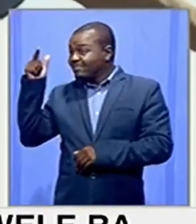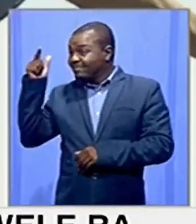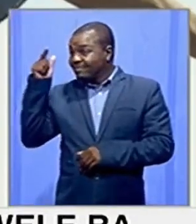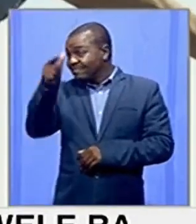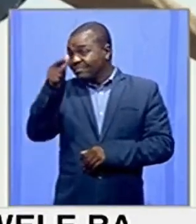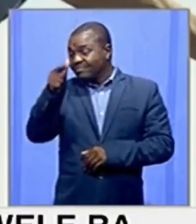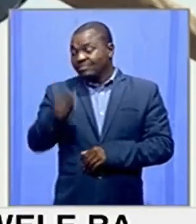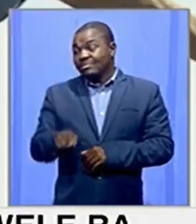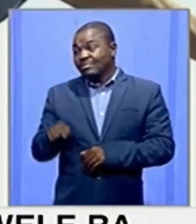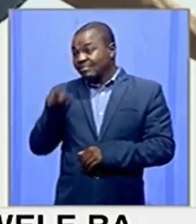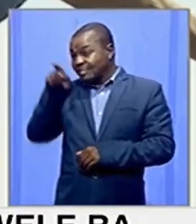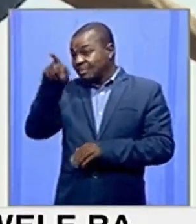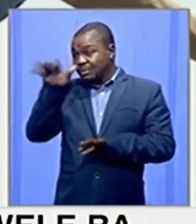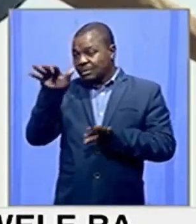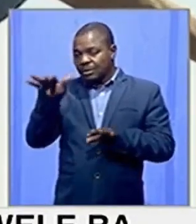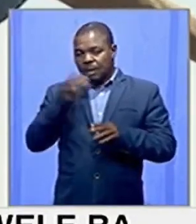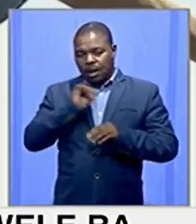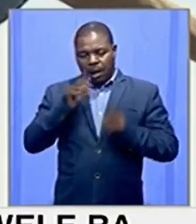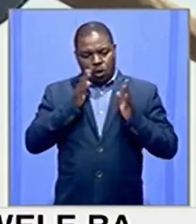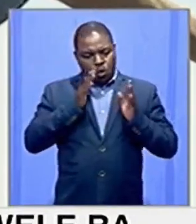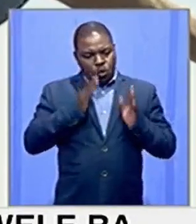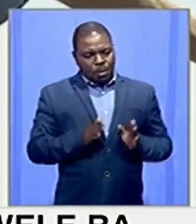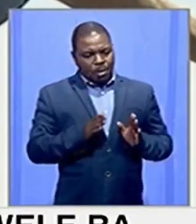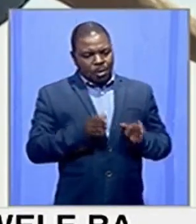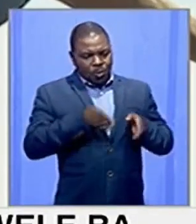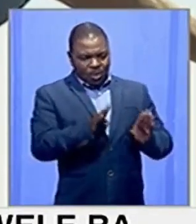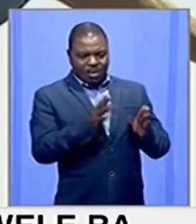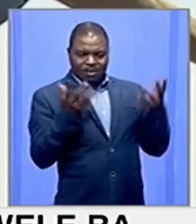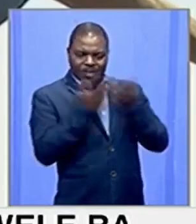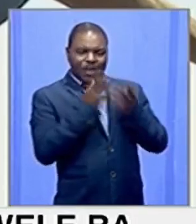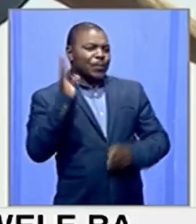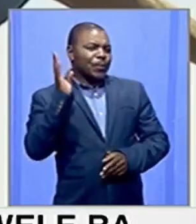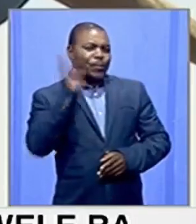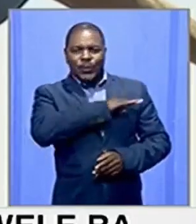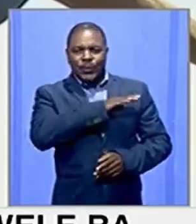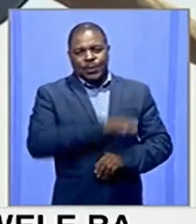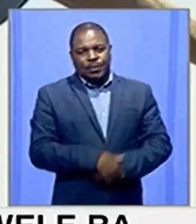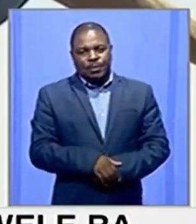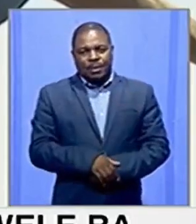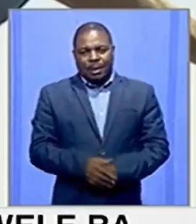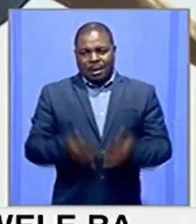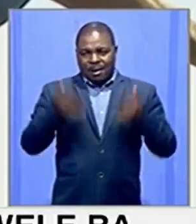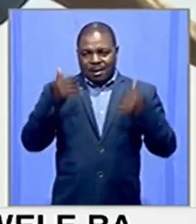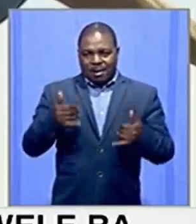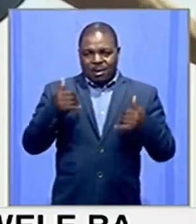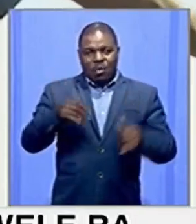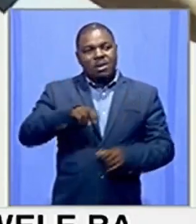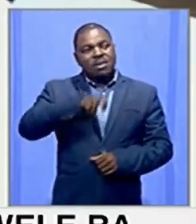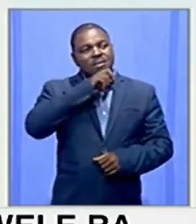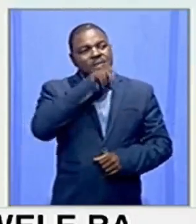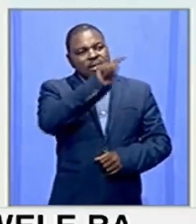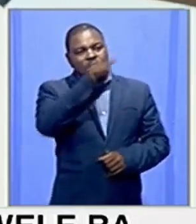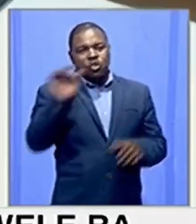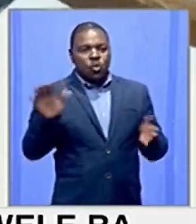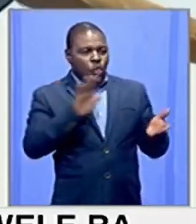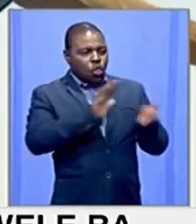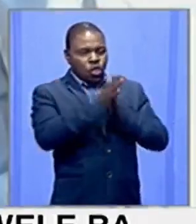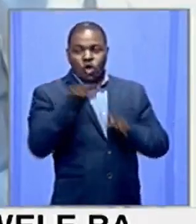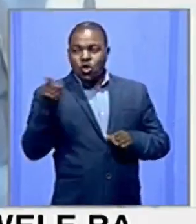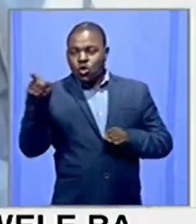e tsamaisane le botho ba rena. No, le destroyer mahoshi, you don't even